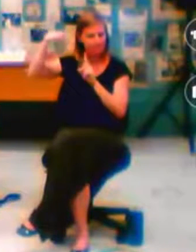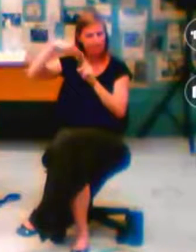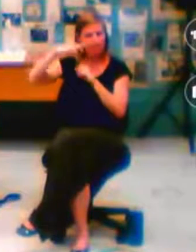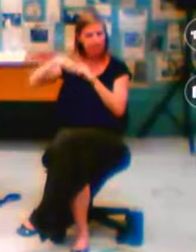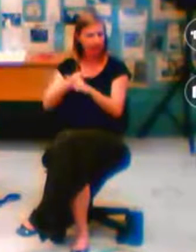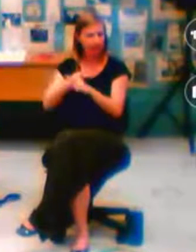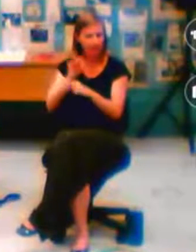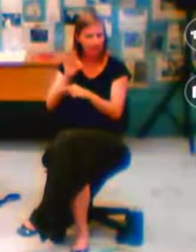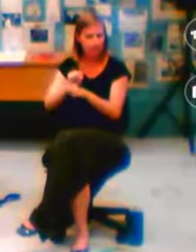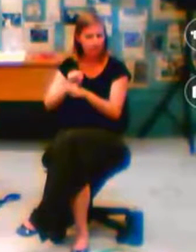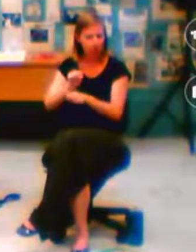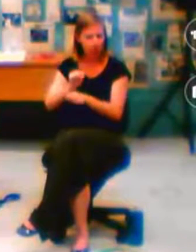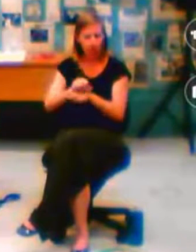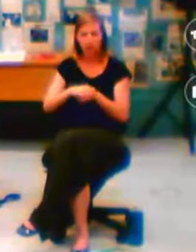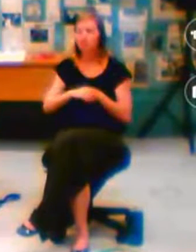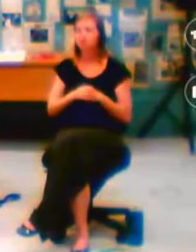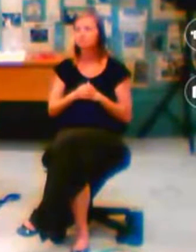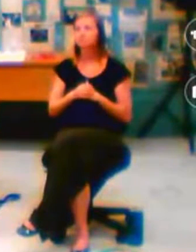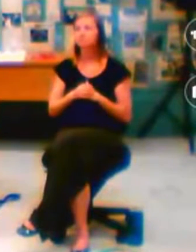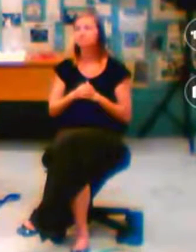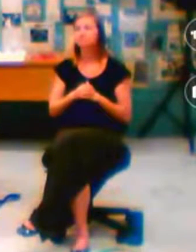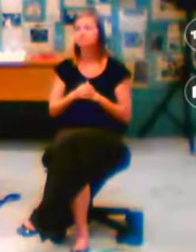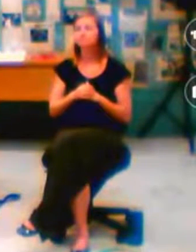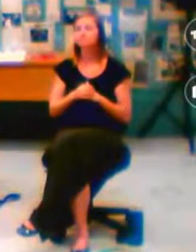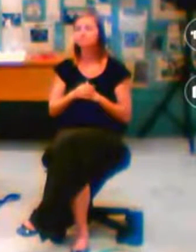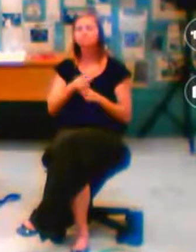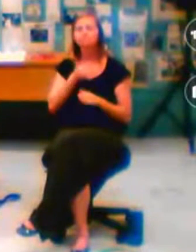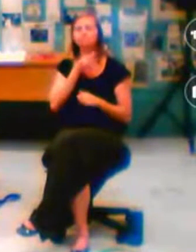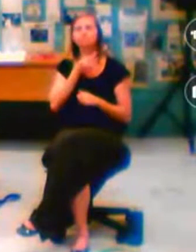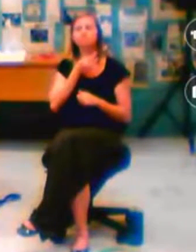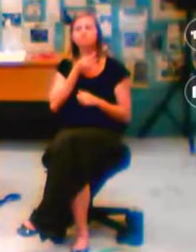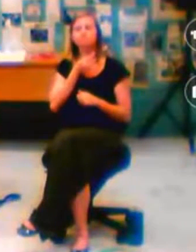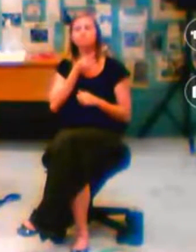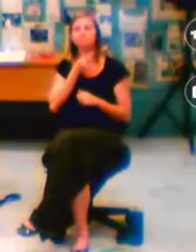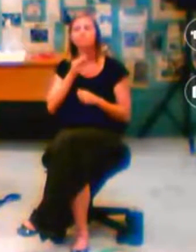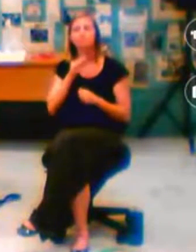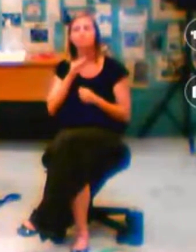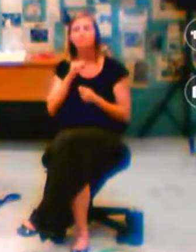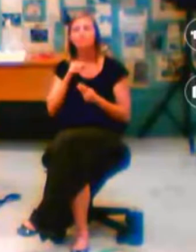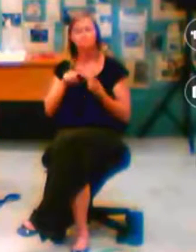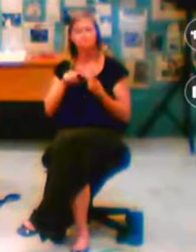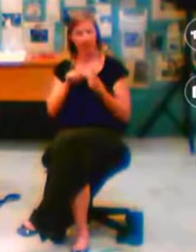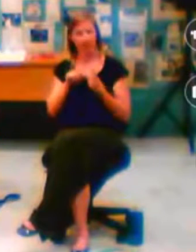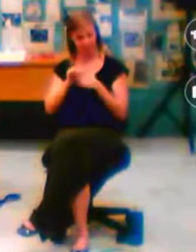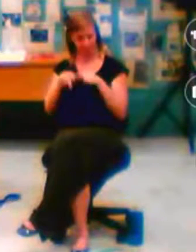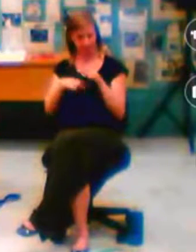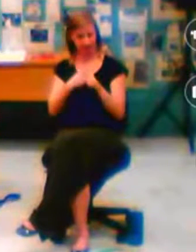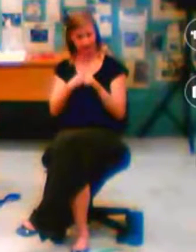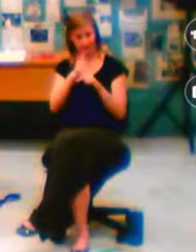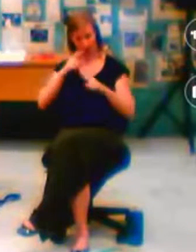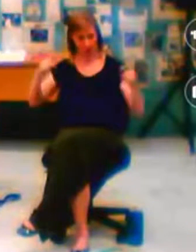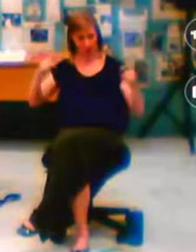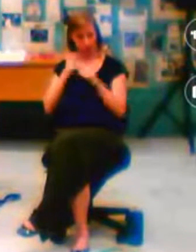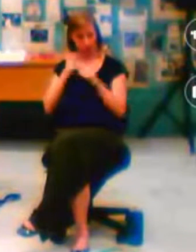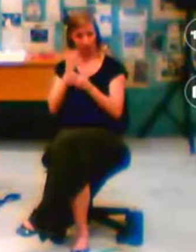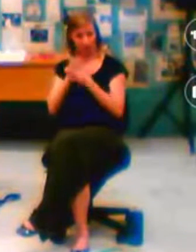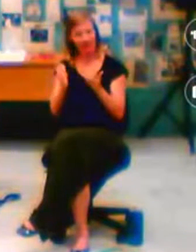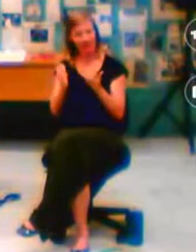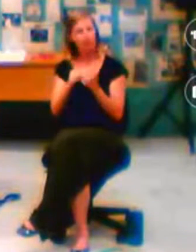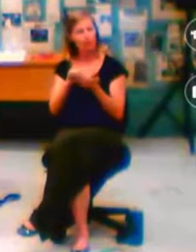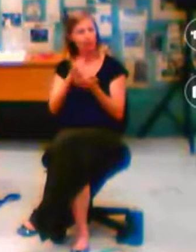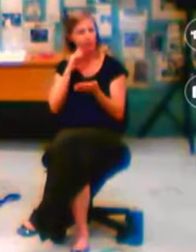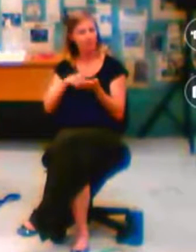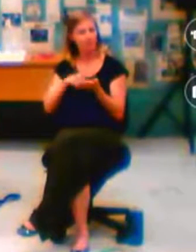highly technical need, an epileptic. I think she requires some sort of deep brain simulation type